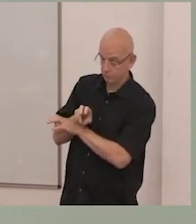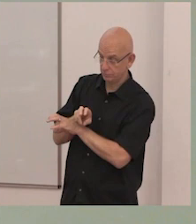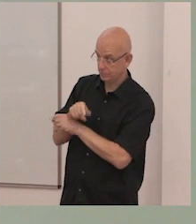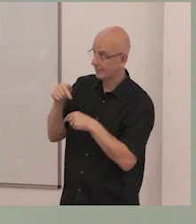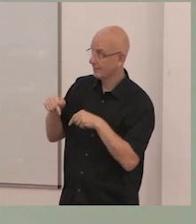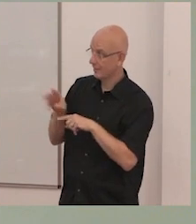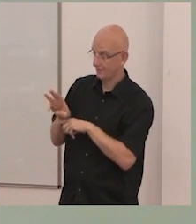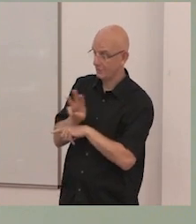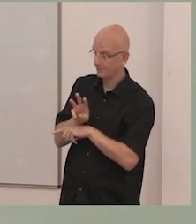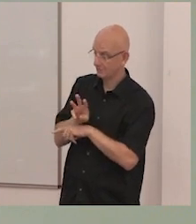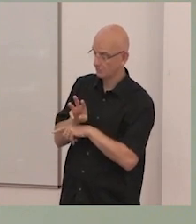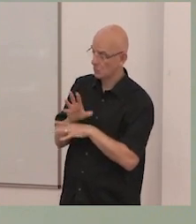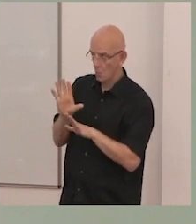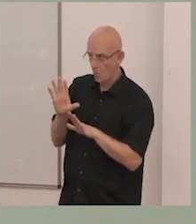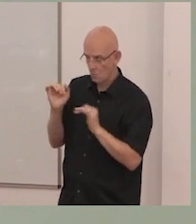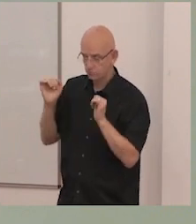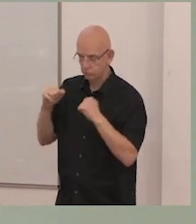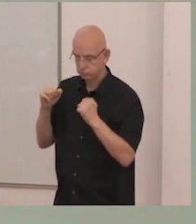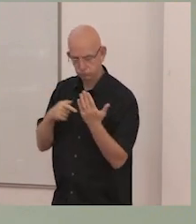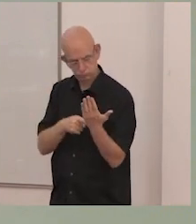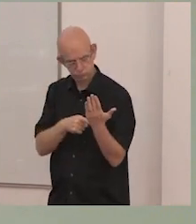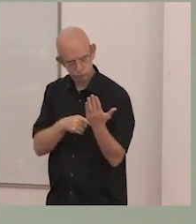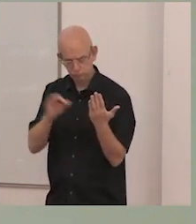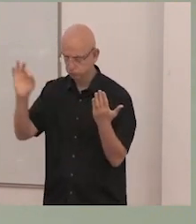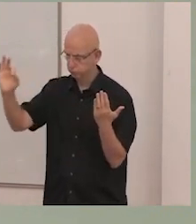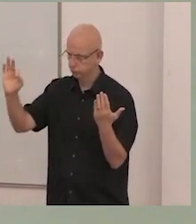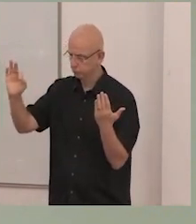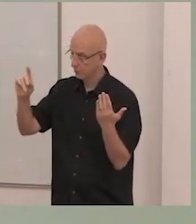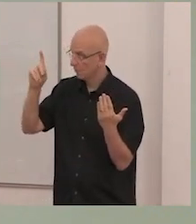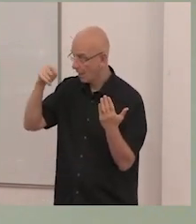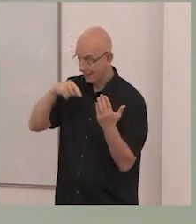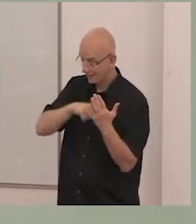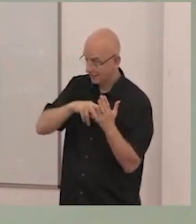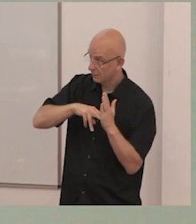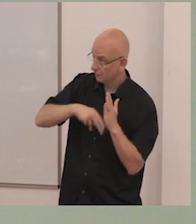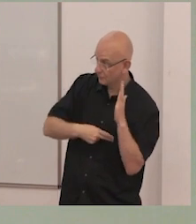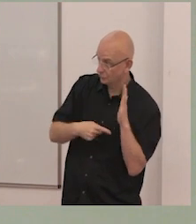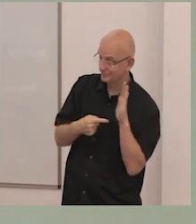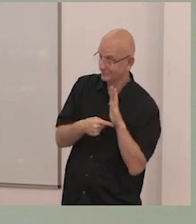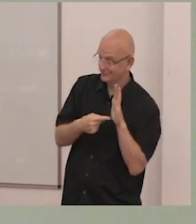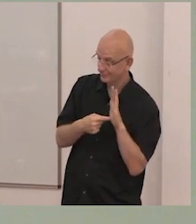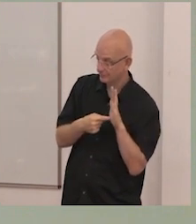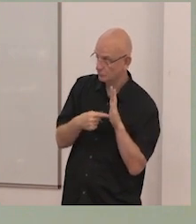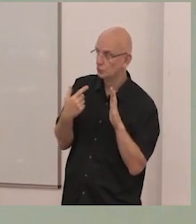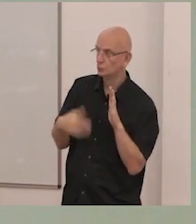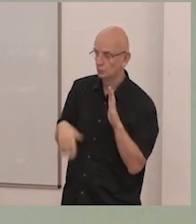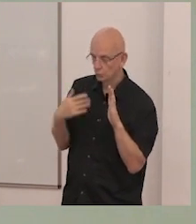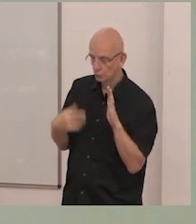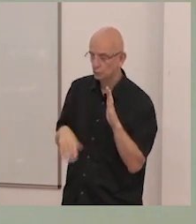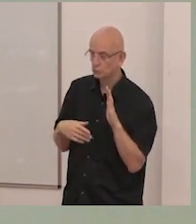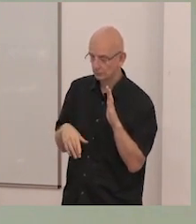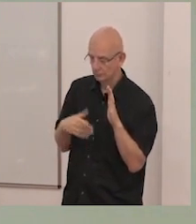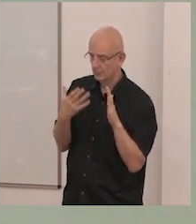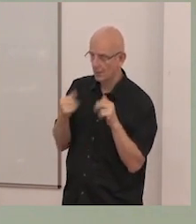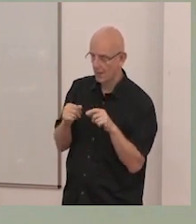this convention allows different understanding. And then some opponents